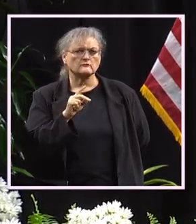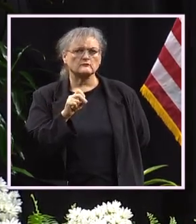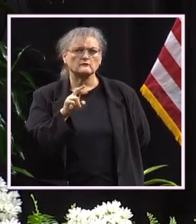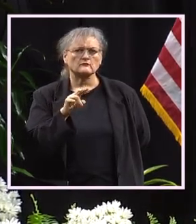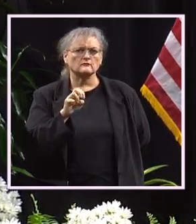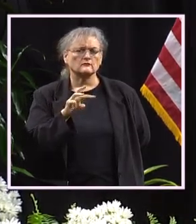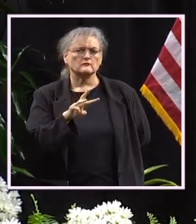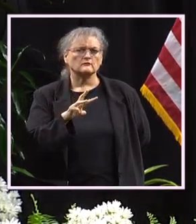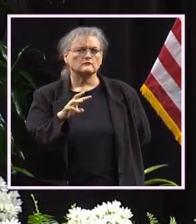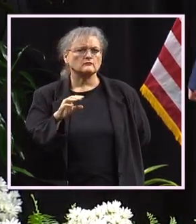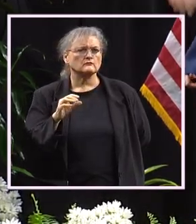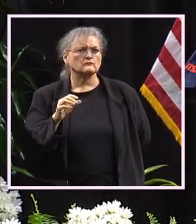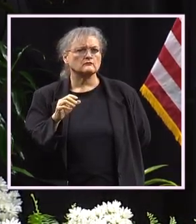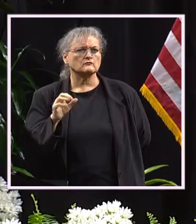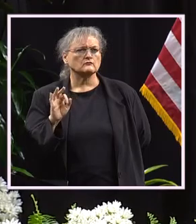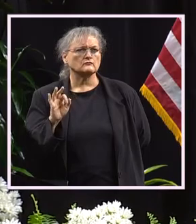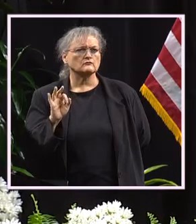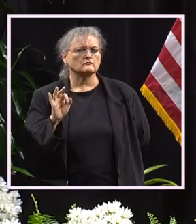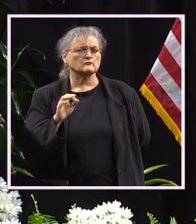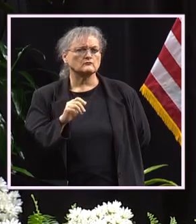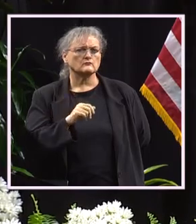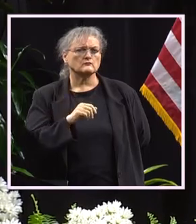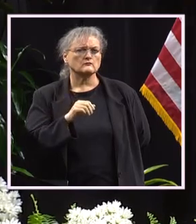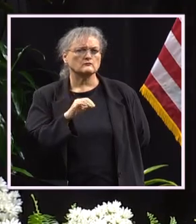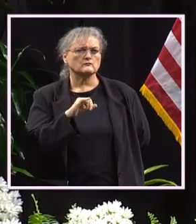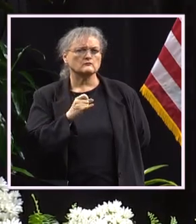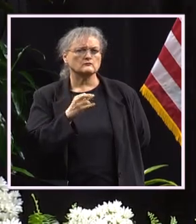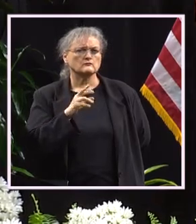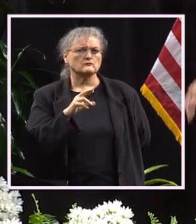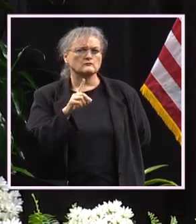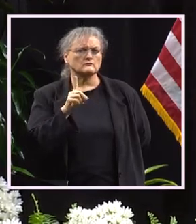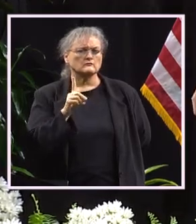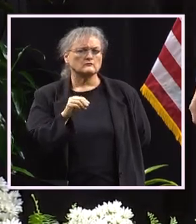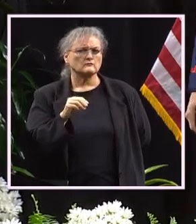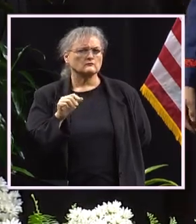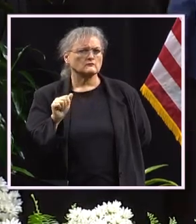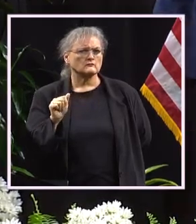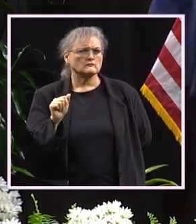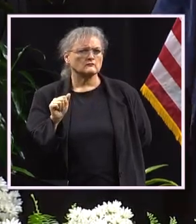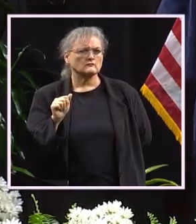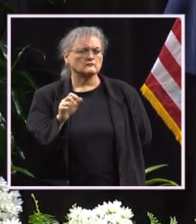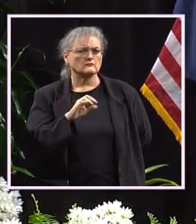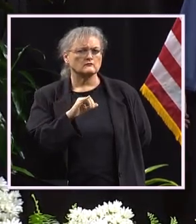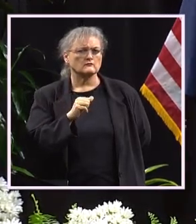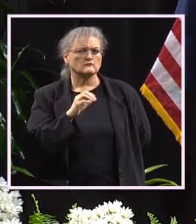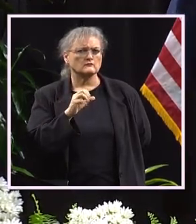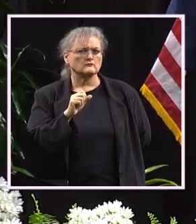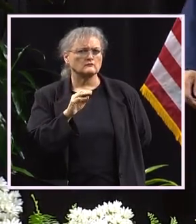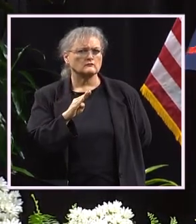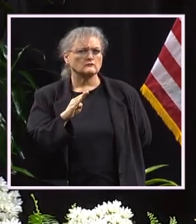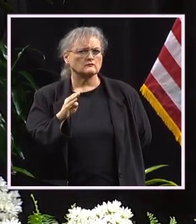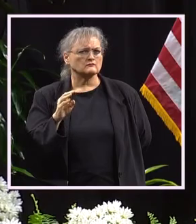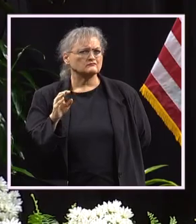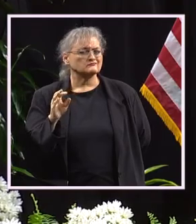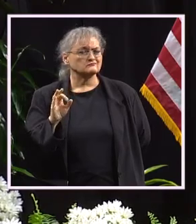Flores, Cum Laude. Gerardo A. Aguilar. Jacob D. Tantz, Cum